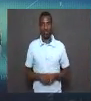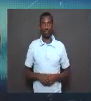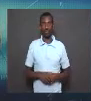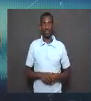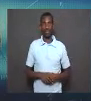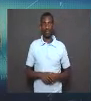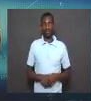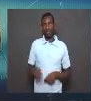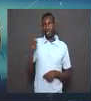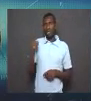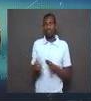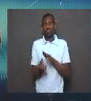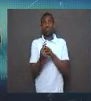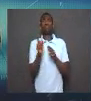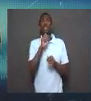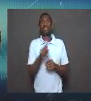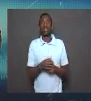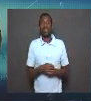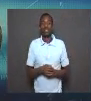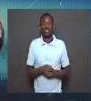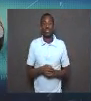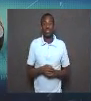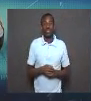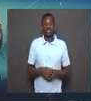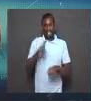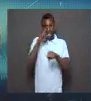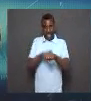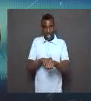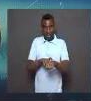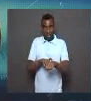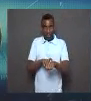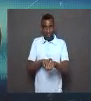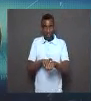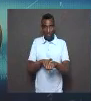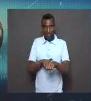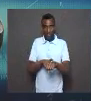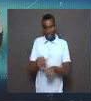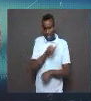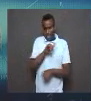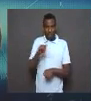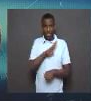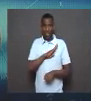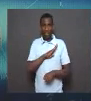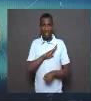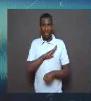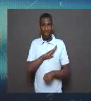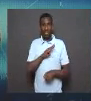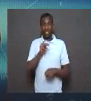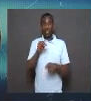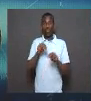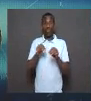difference. It appears as if time has the same